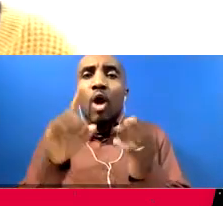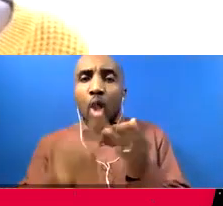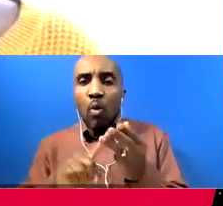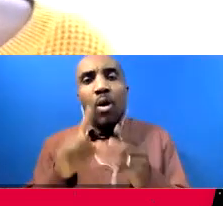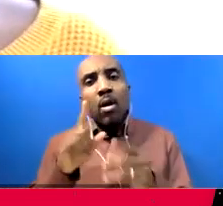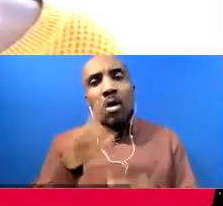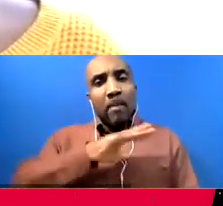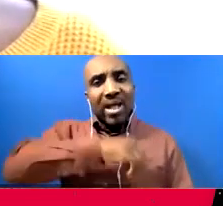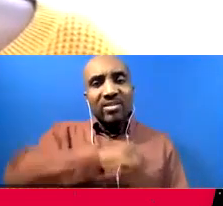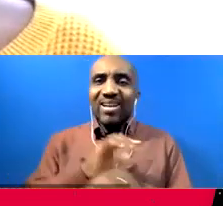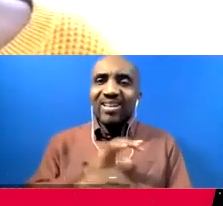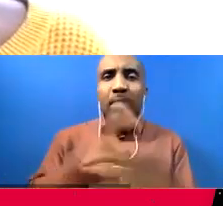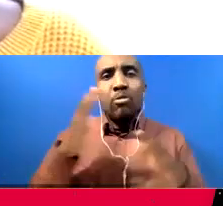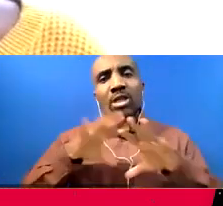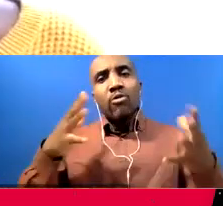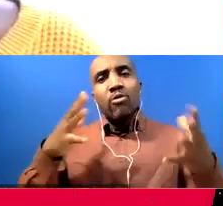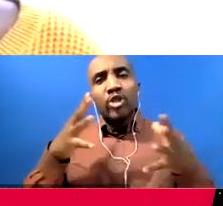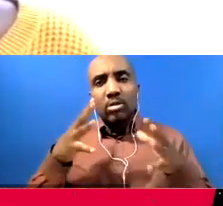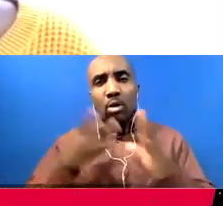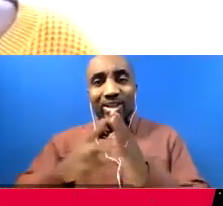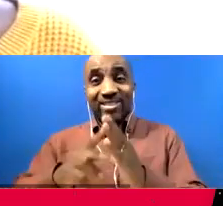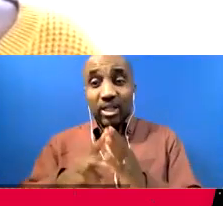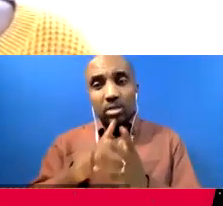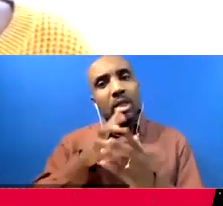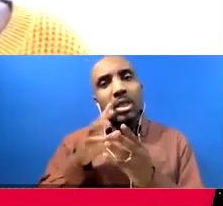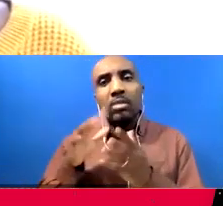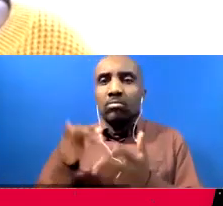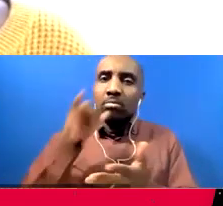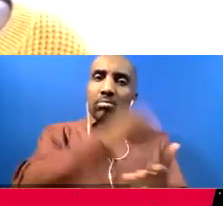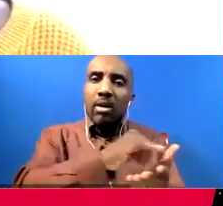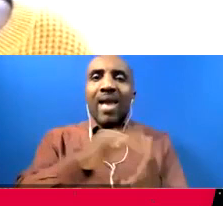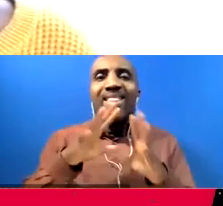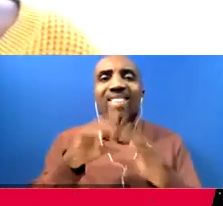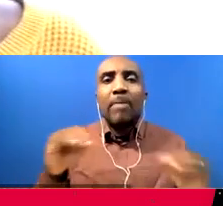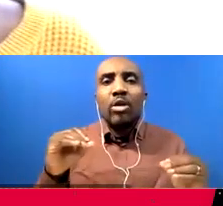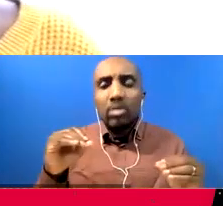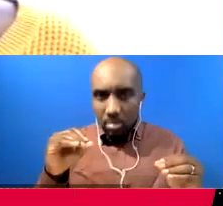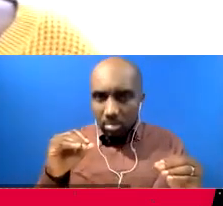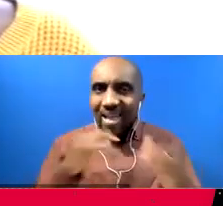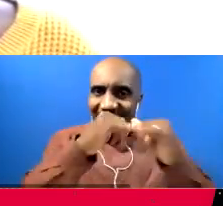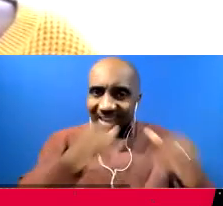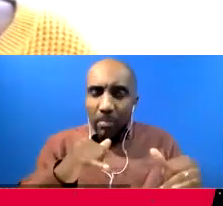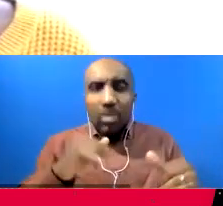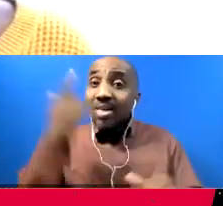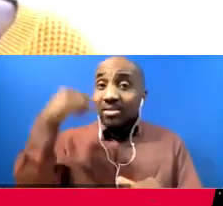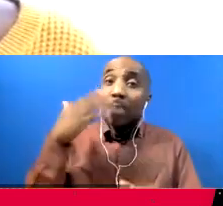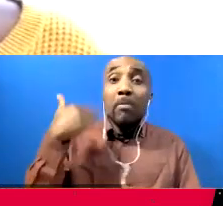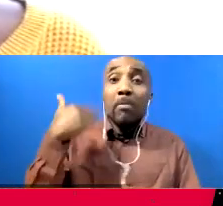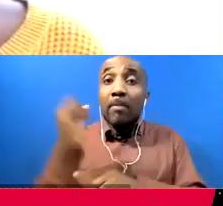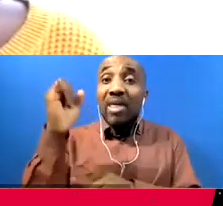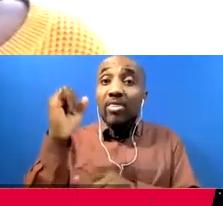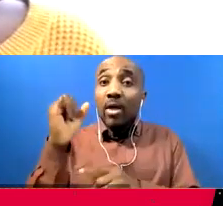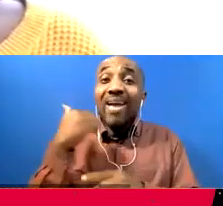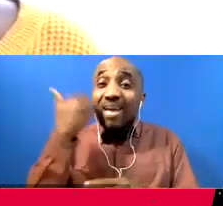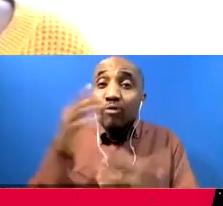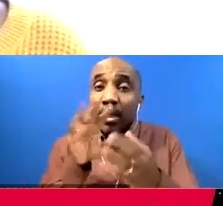PLO, at that time, and he visited a Palestinian refugee camp in Lebanon. And at one point, the Black Panther Party was in daily contact with the